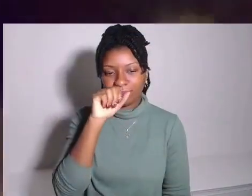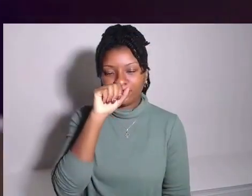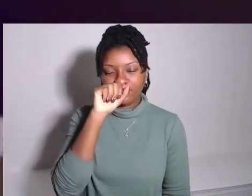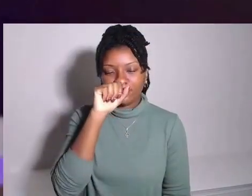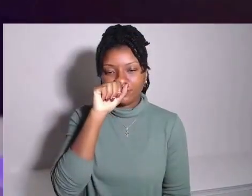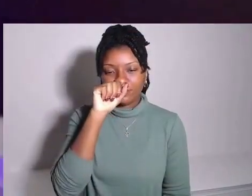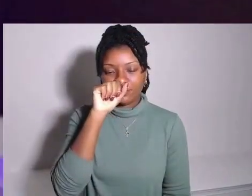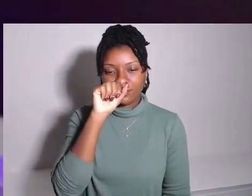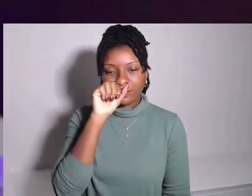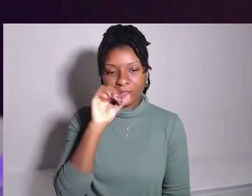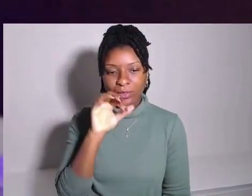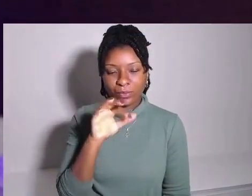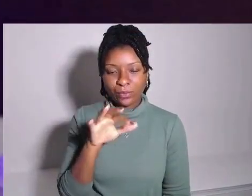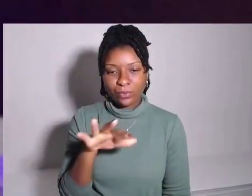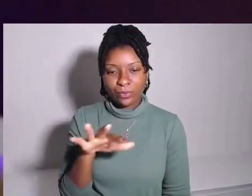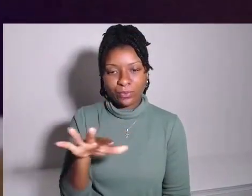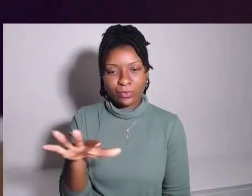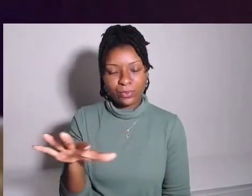Here's what I know.